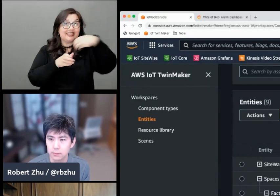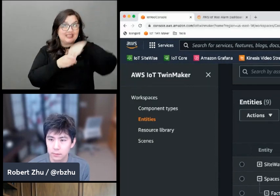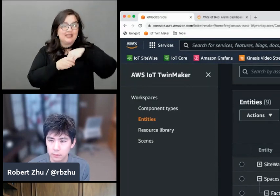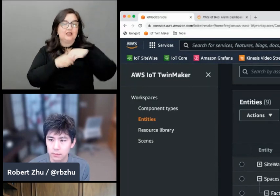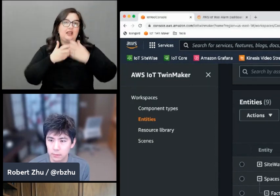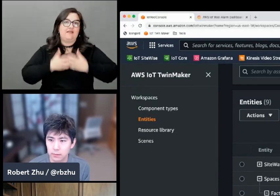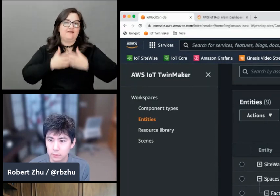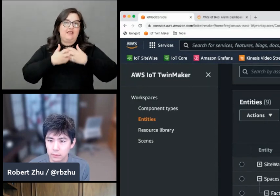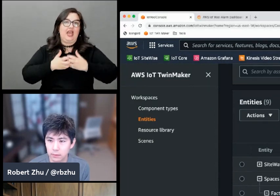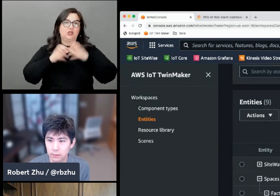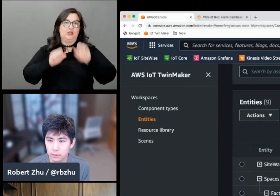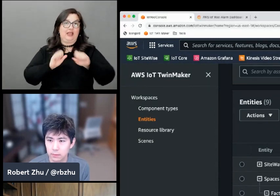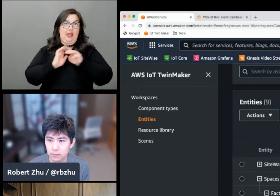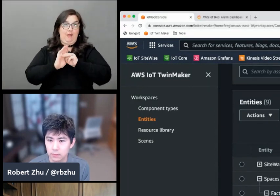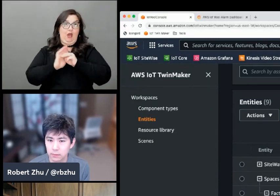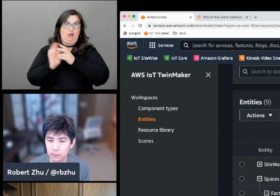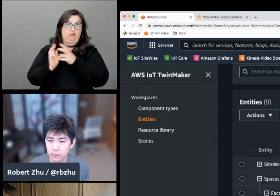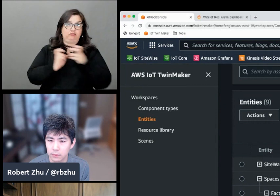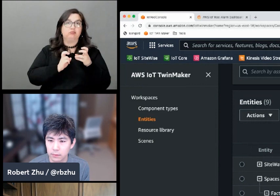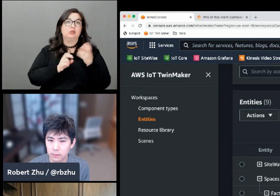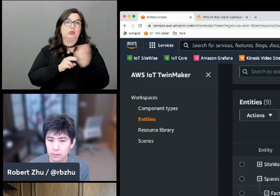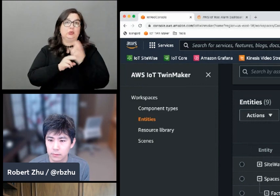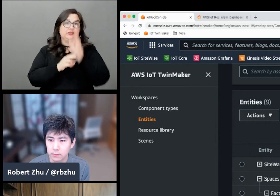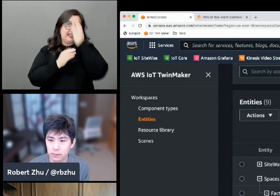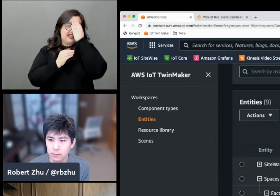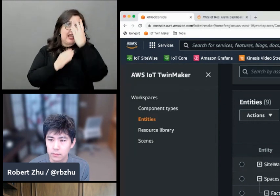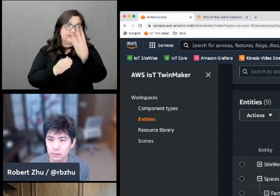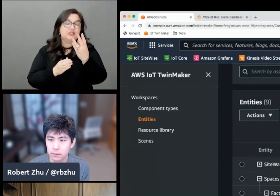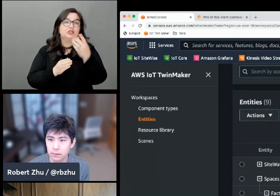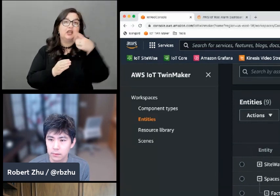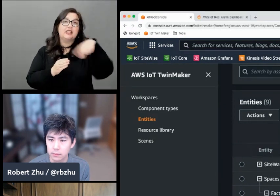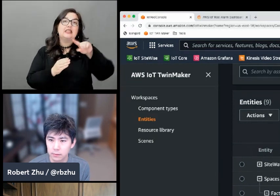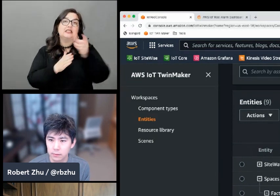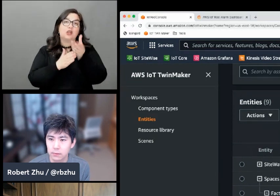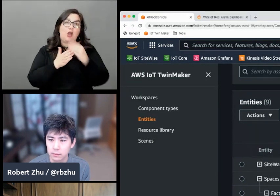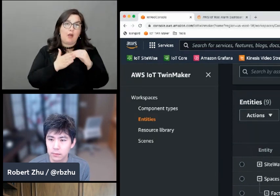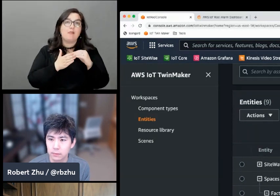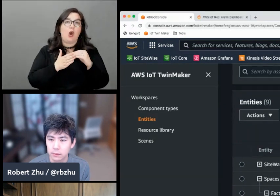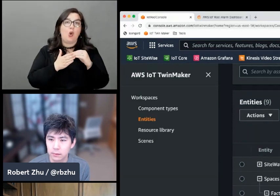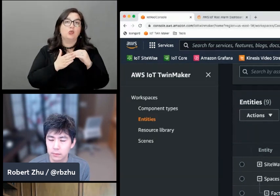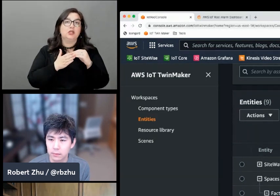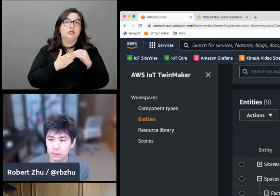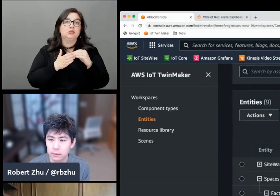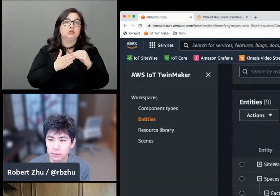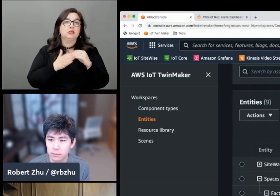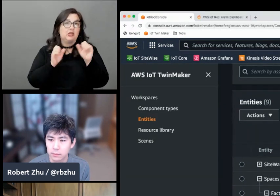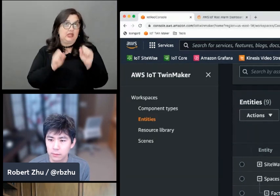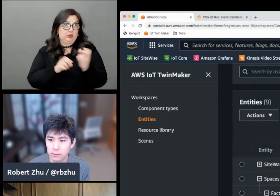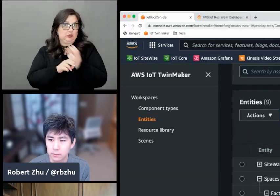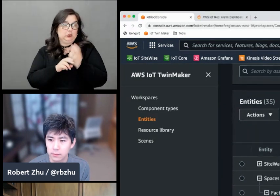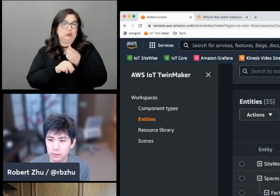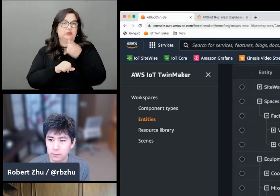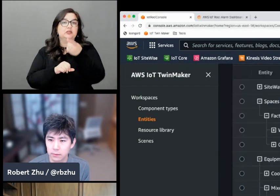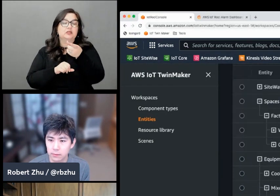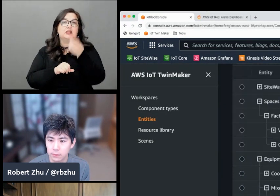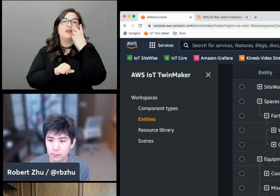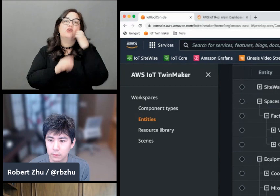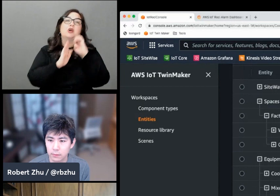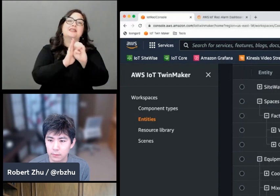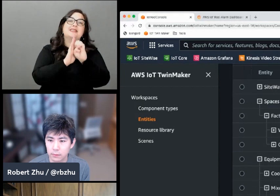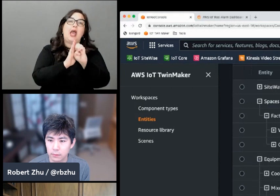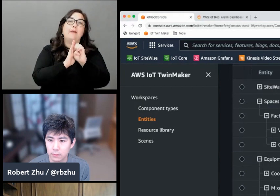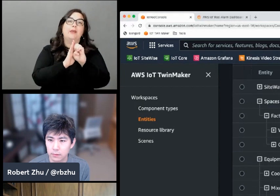that information using this entity component model. So for example, on the mixers in